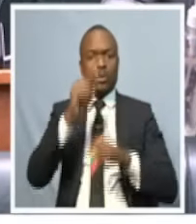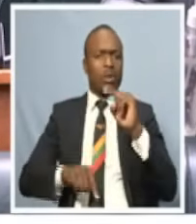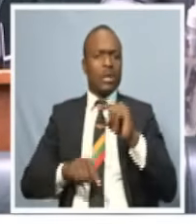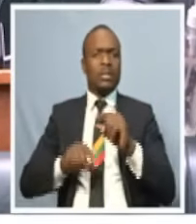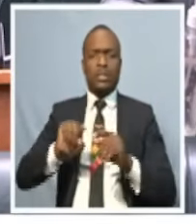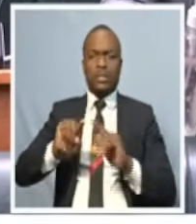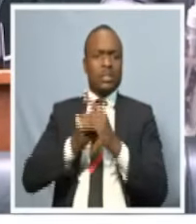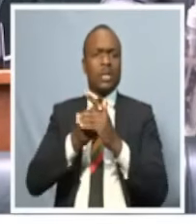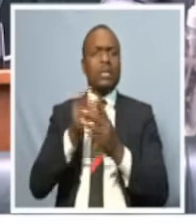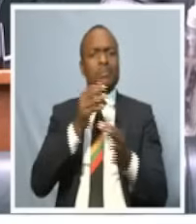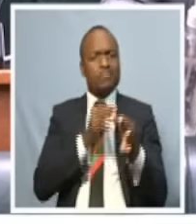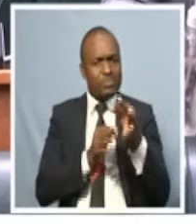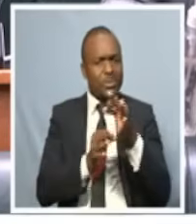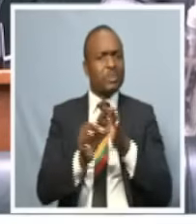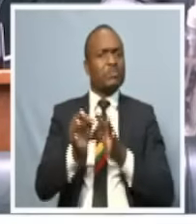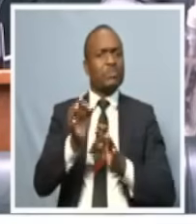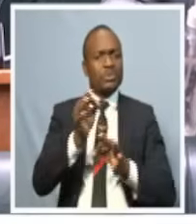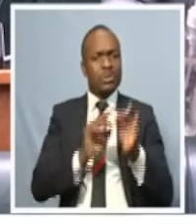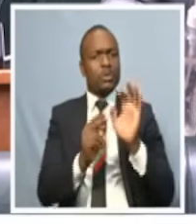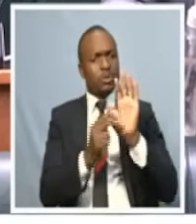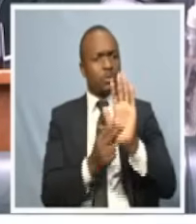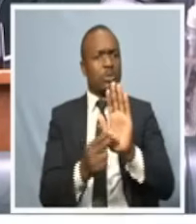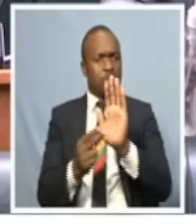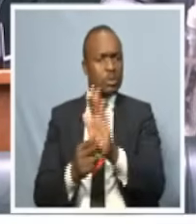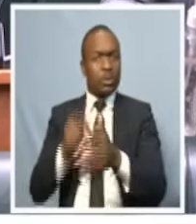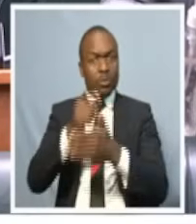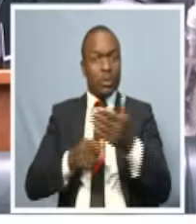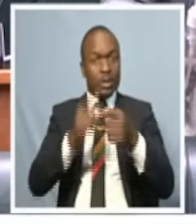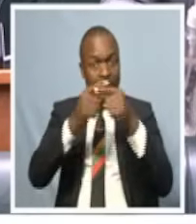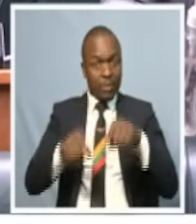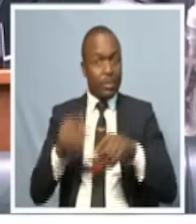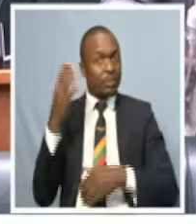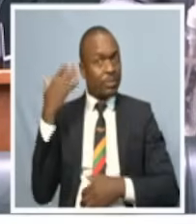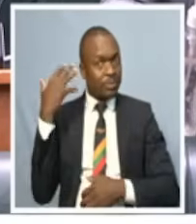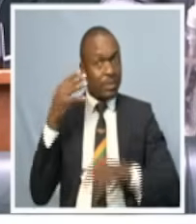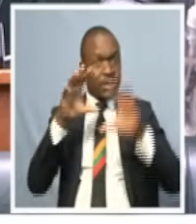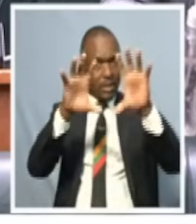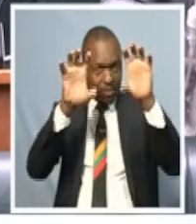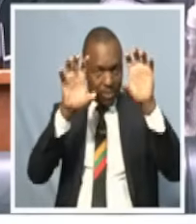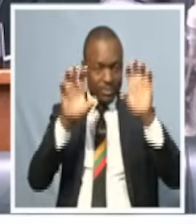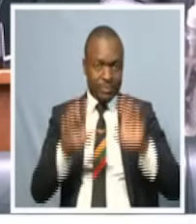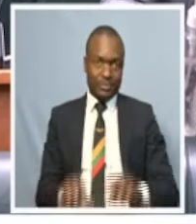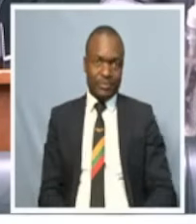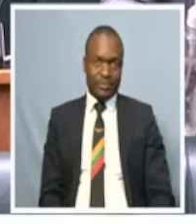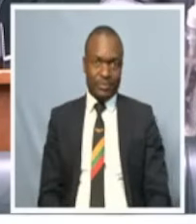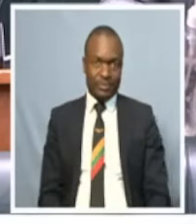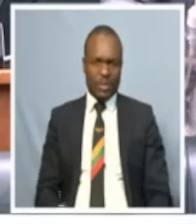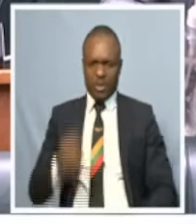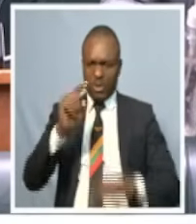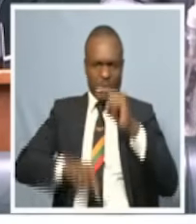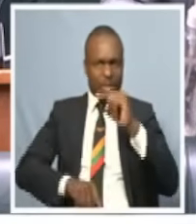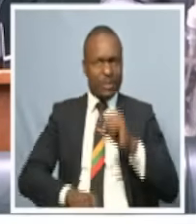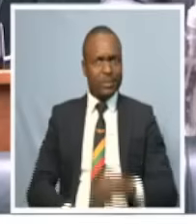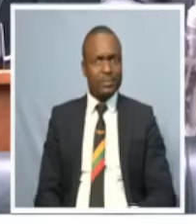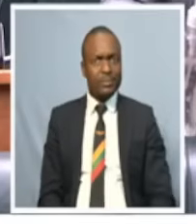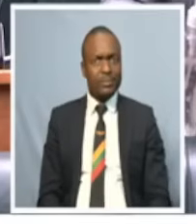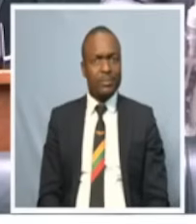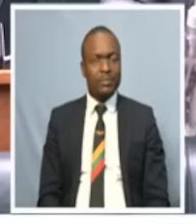start justifying and disclosing what you used to do in cabinet. You can't do that.